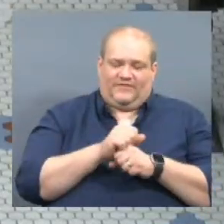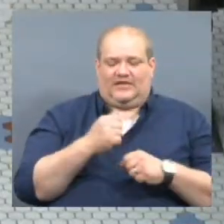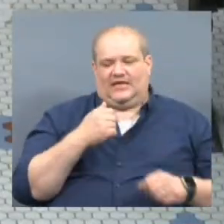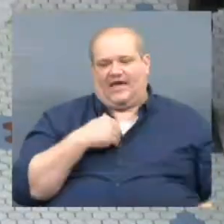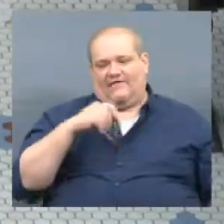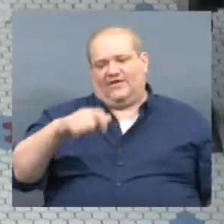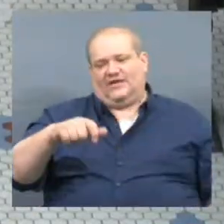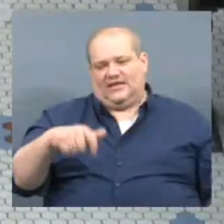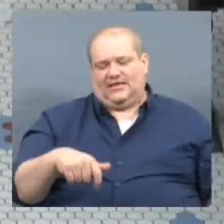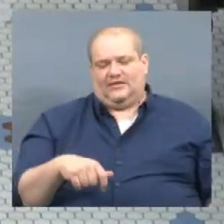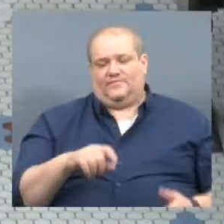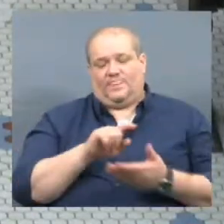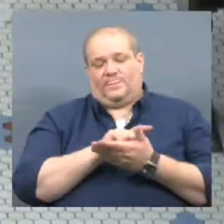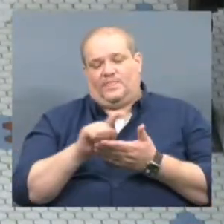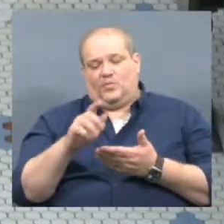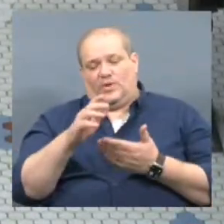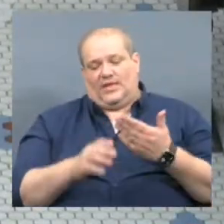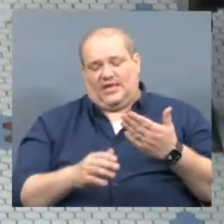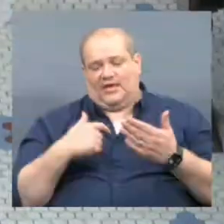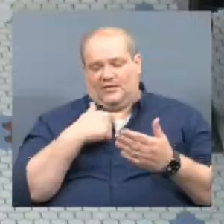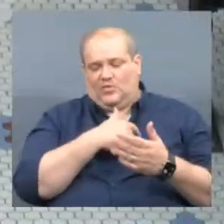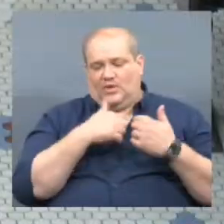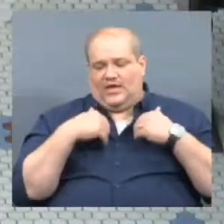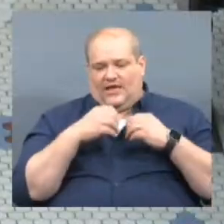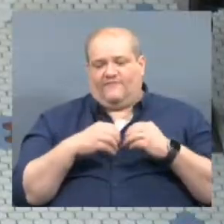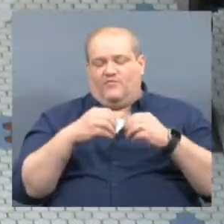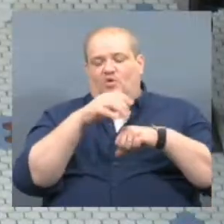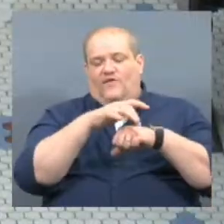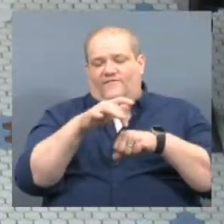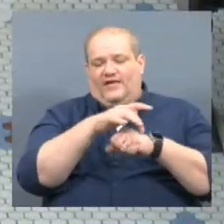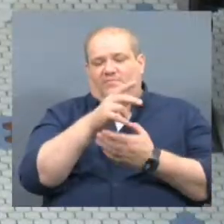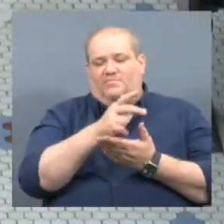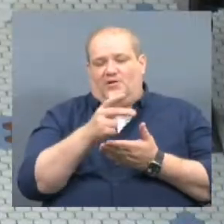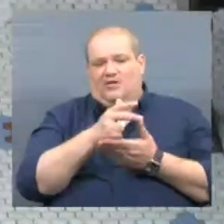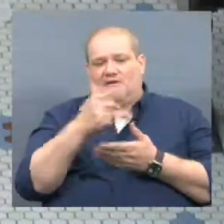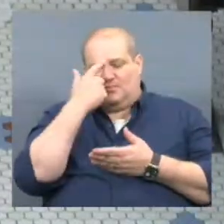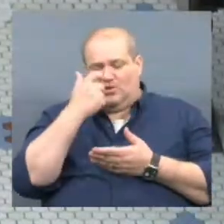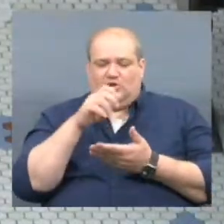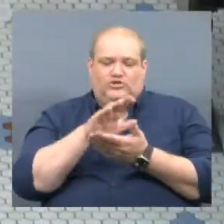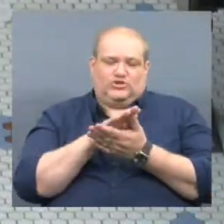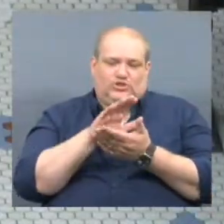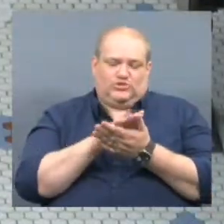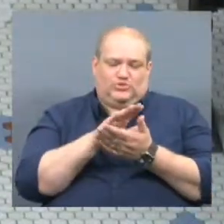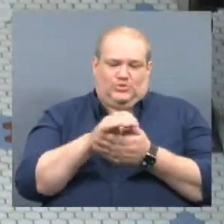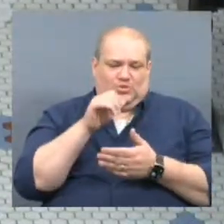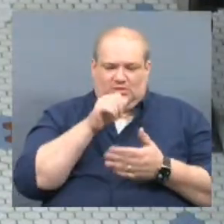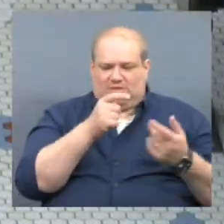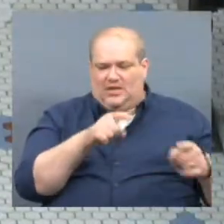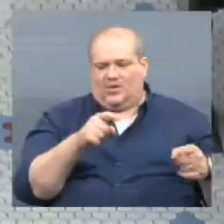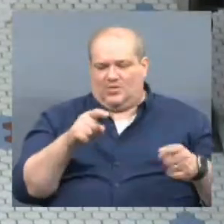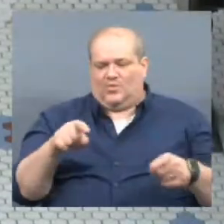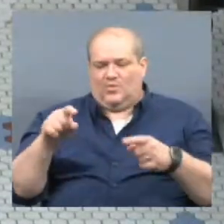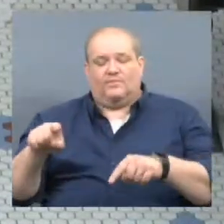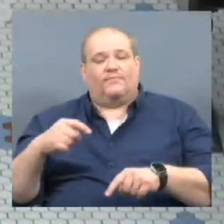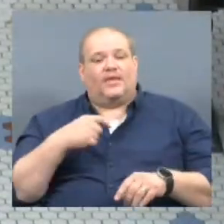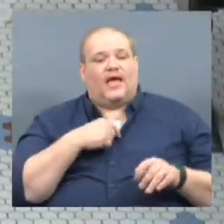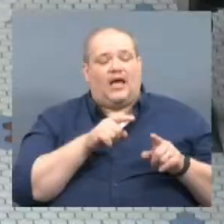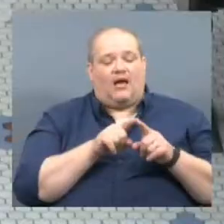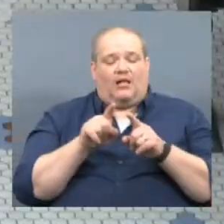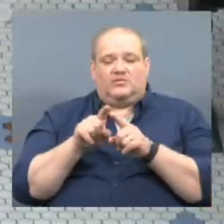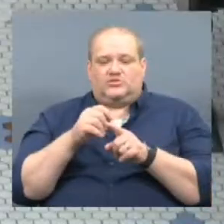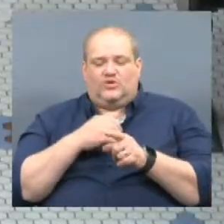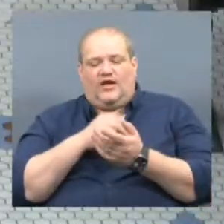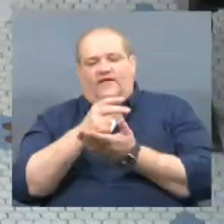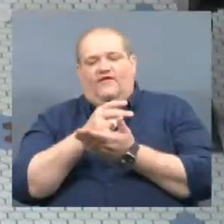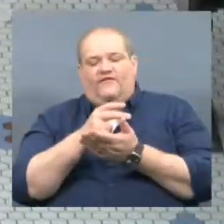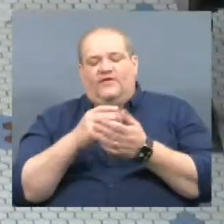need. On the weekends, we do have more available parking because the school is not in session. I also have lots of